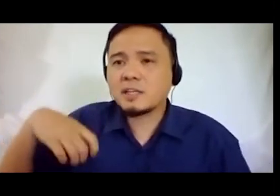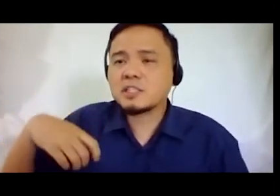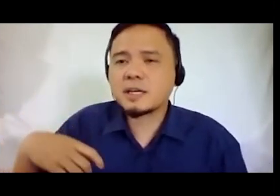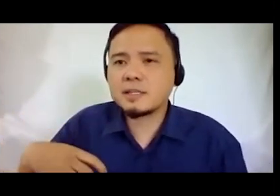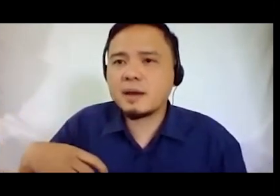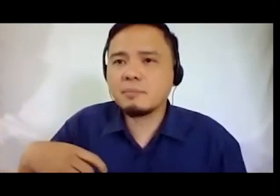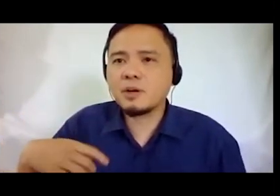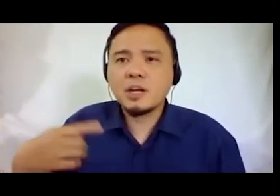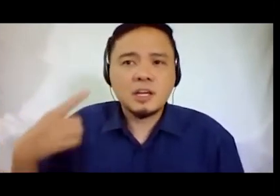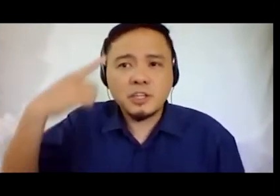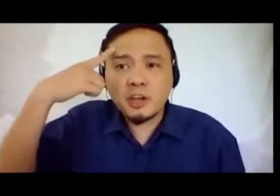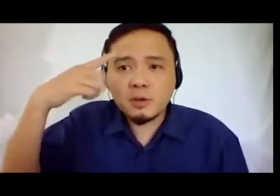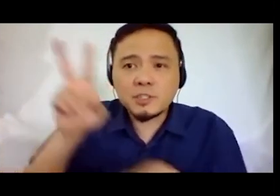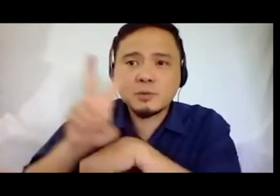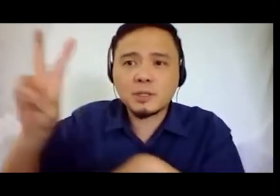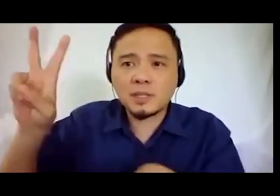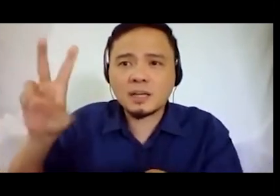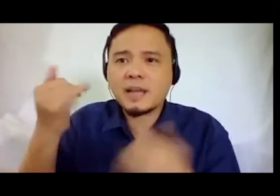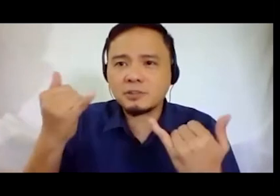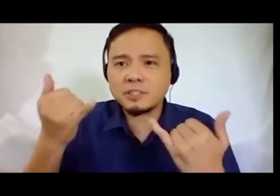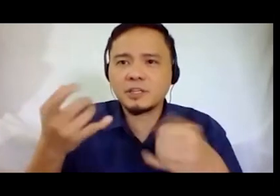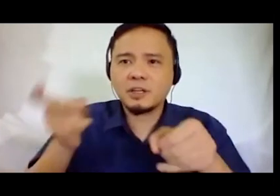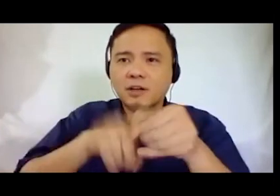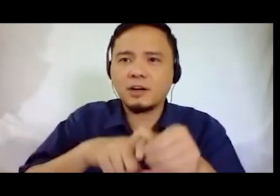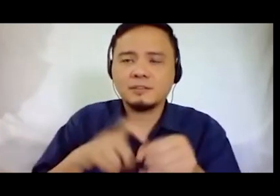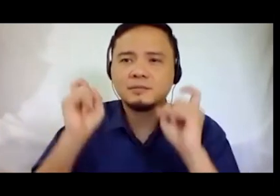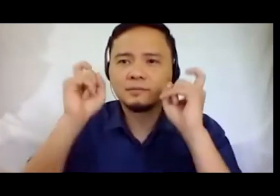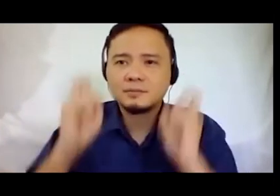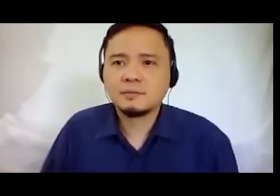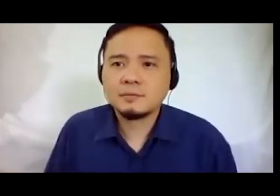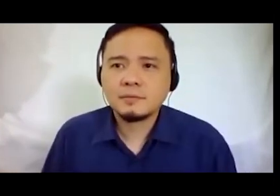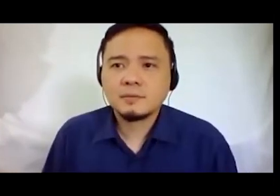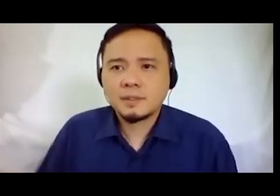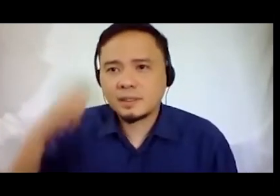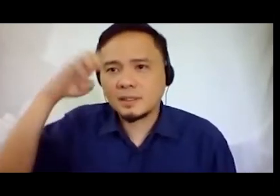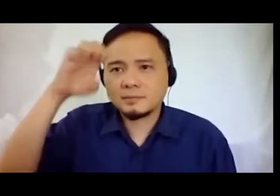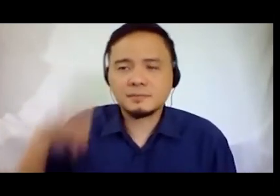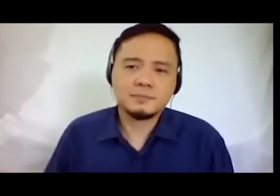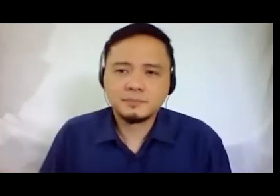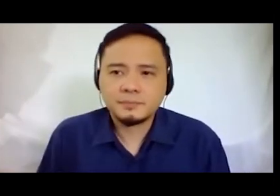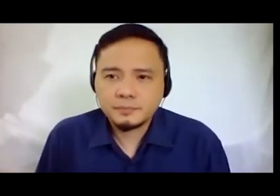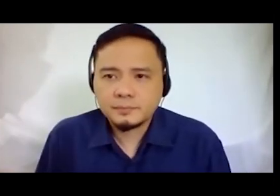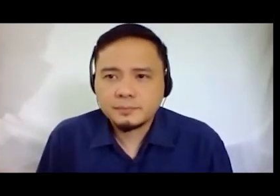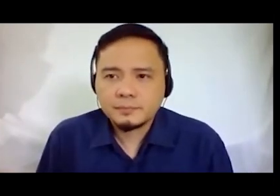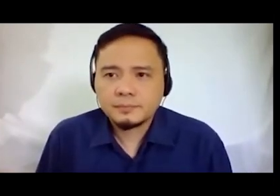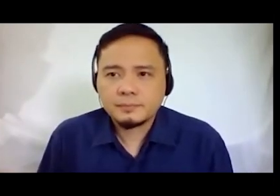I just texted Ember. She thought it was 2 o'clock. Now she's gonna log on. Okay, that's fine.